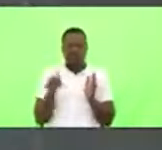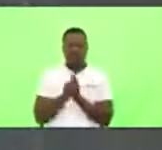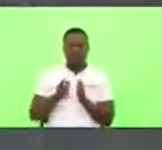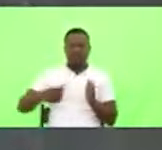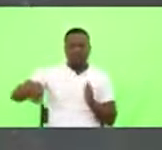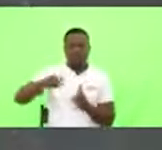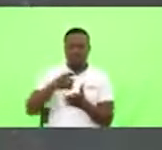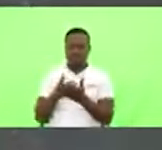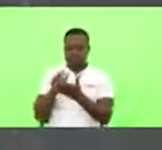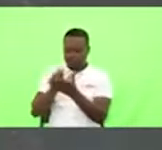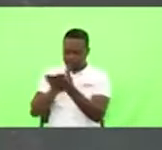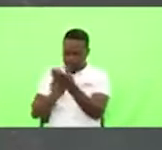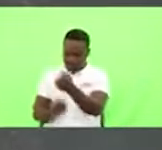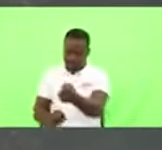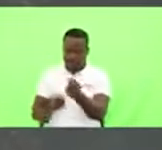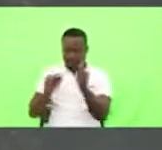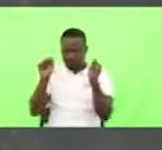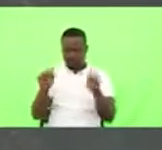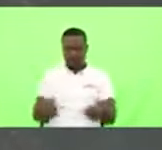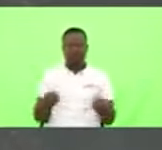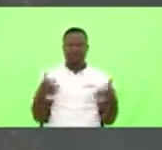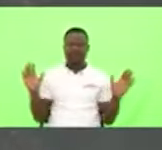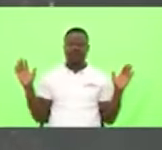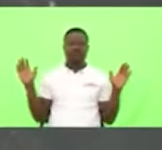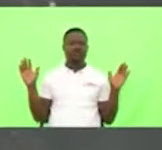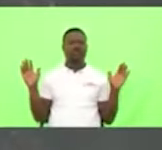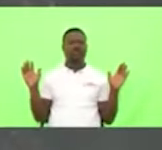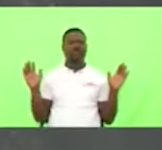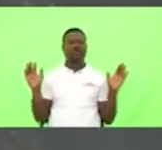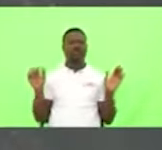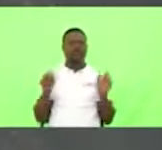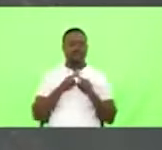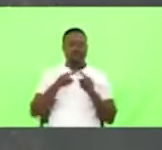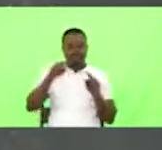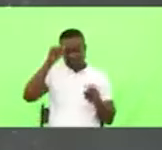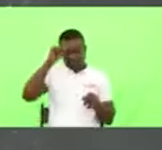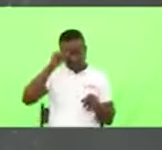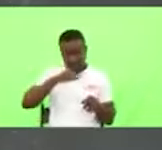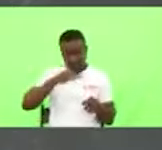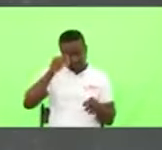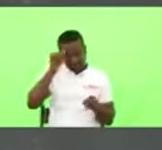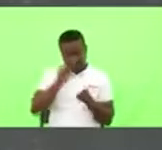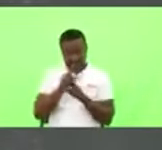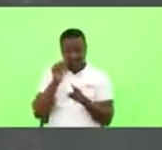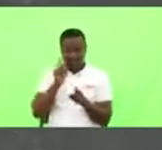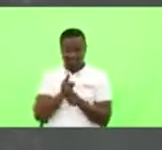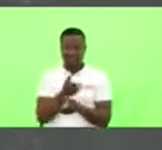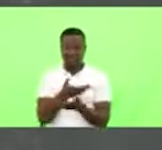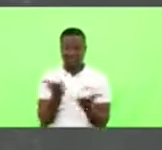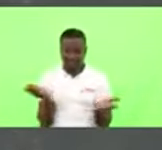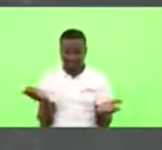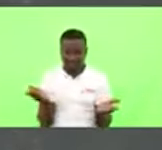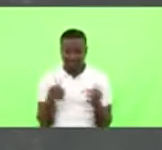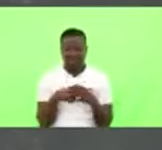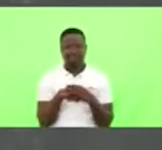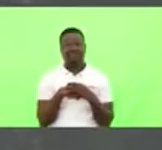must believe. See, my brothers and sisters,